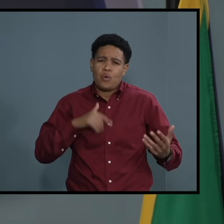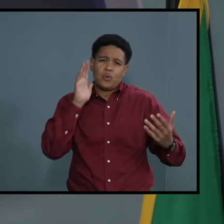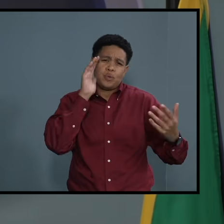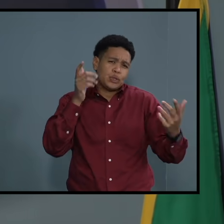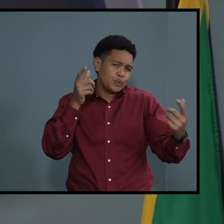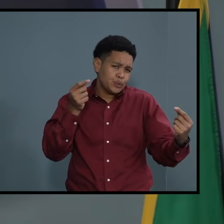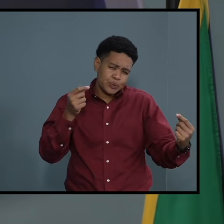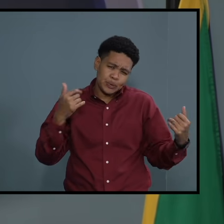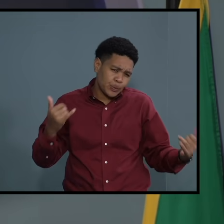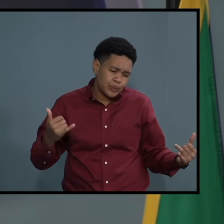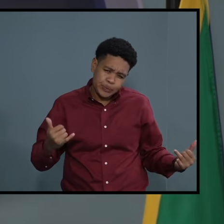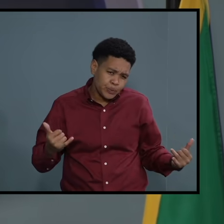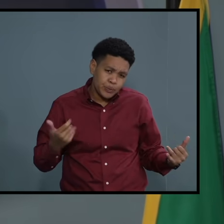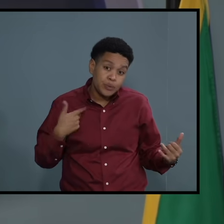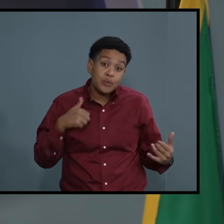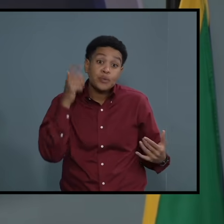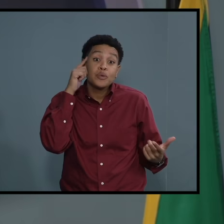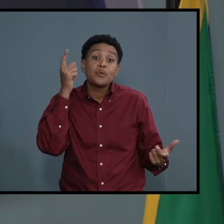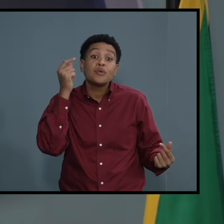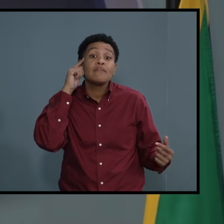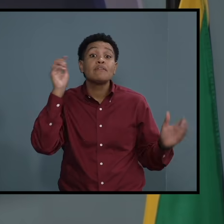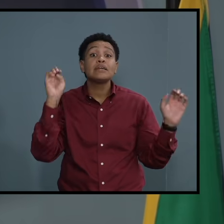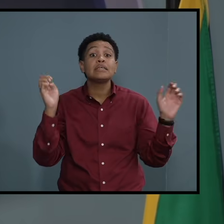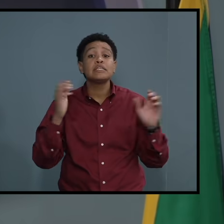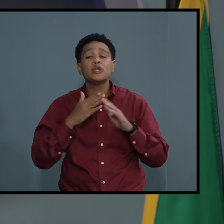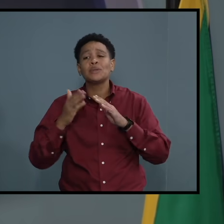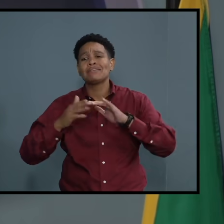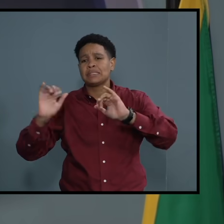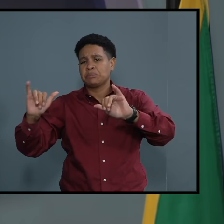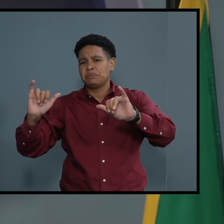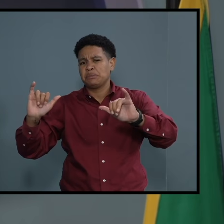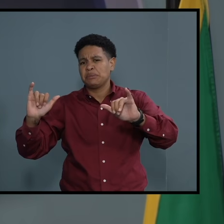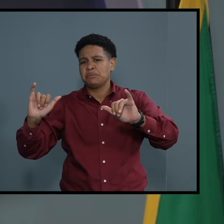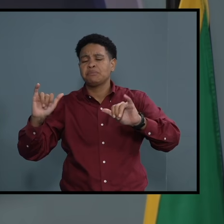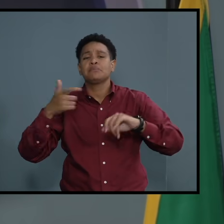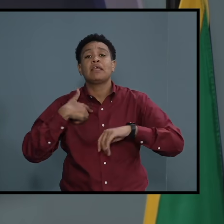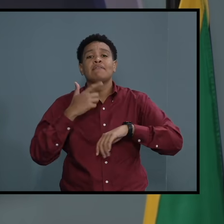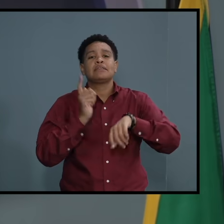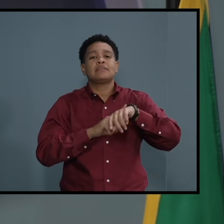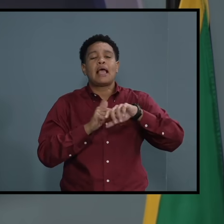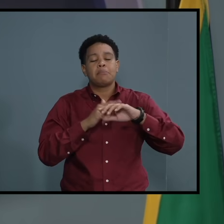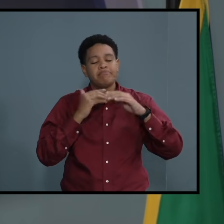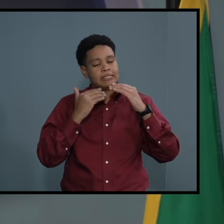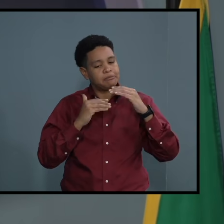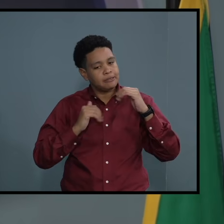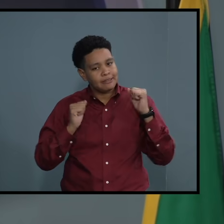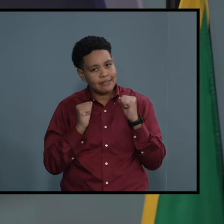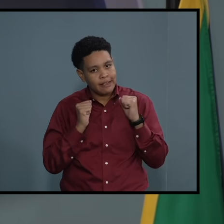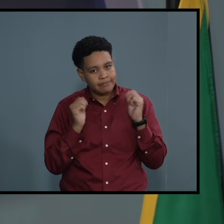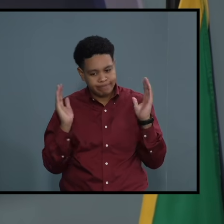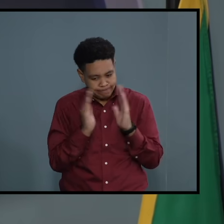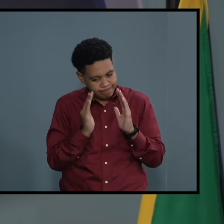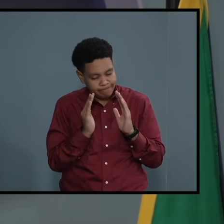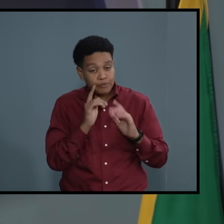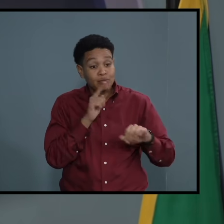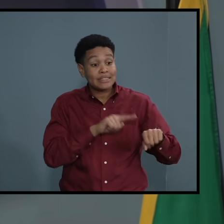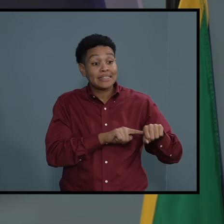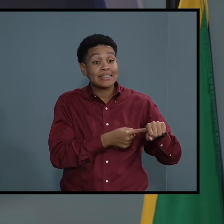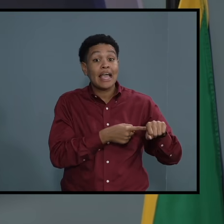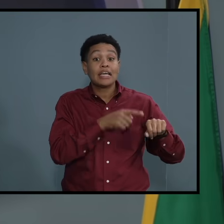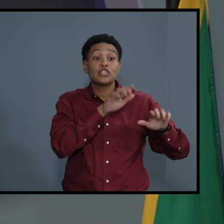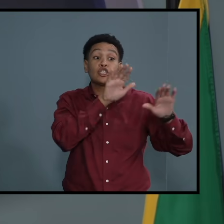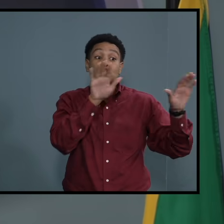do, as we did for the Easter weekend, is to have a tighter curfew, which would start on